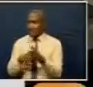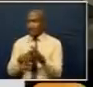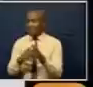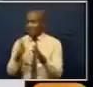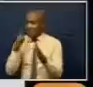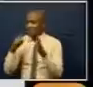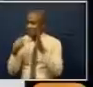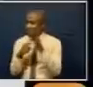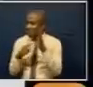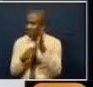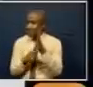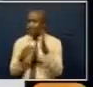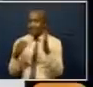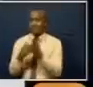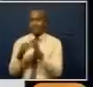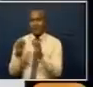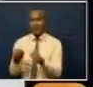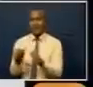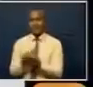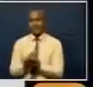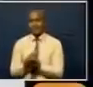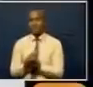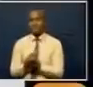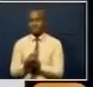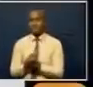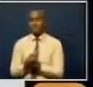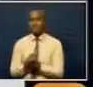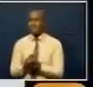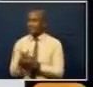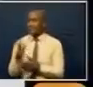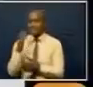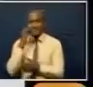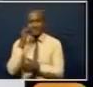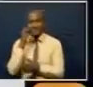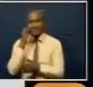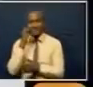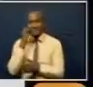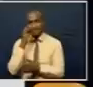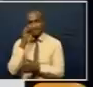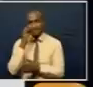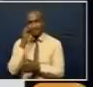that. So it's a sad situation.